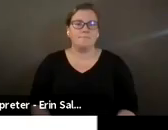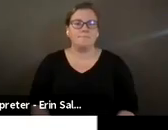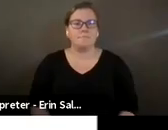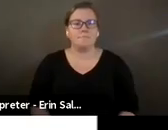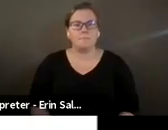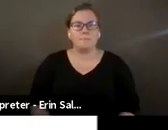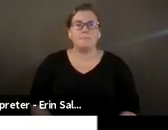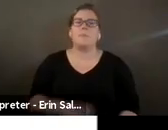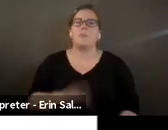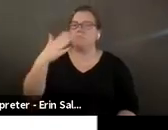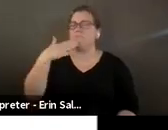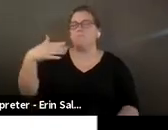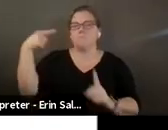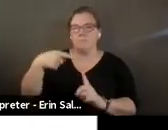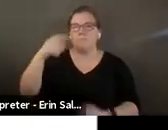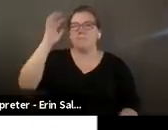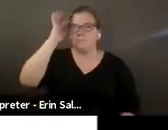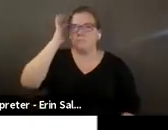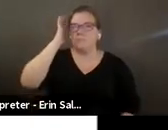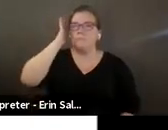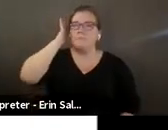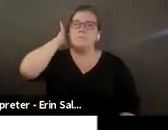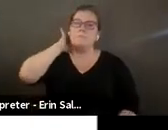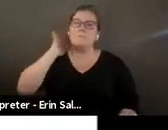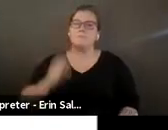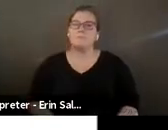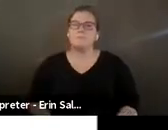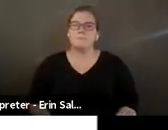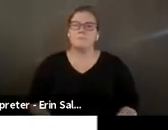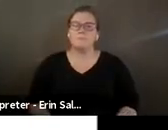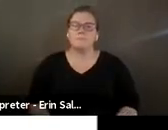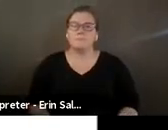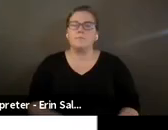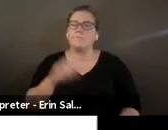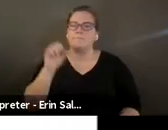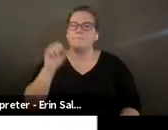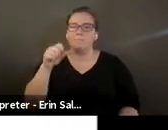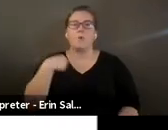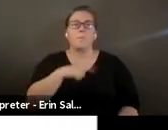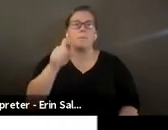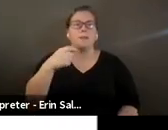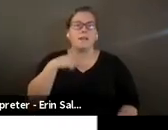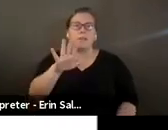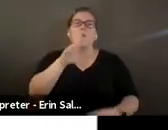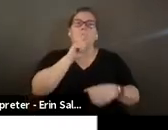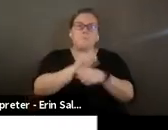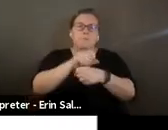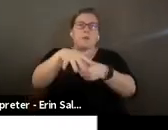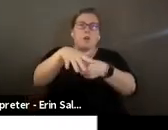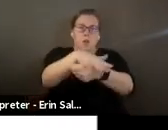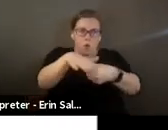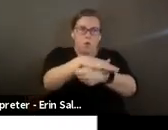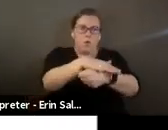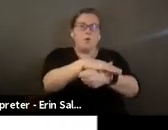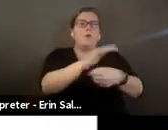That was a great point. Thank you, Casey. Yes, we do have to have your physical address for